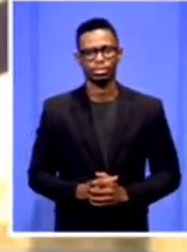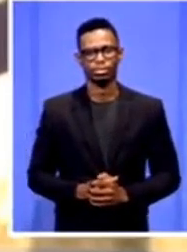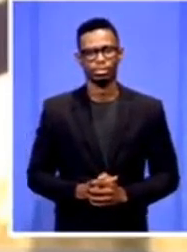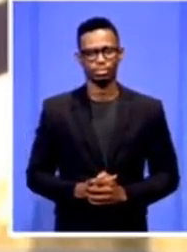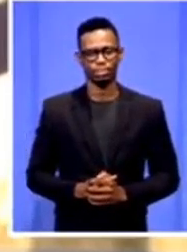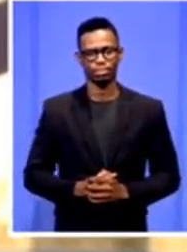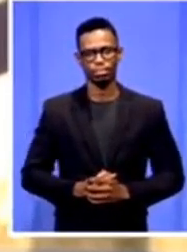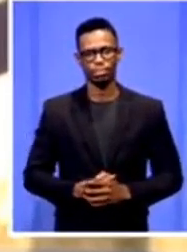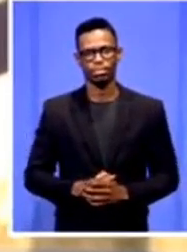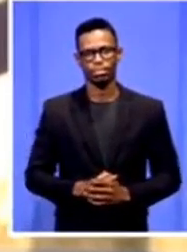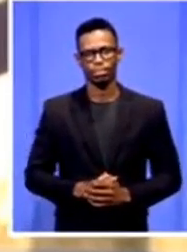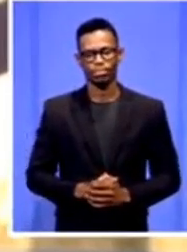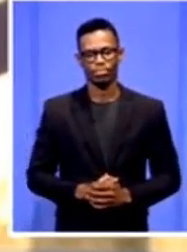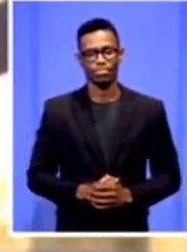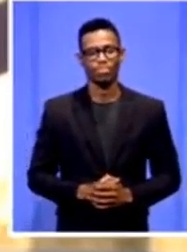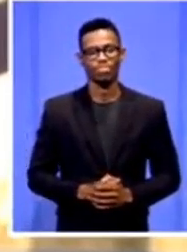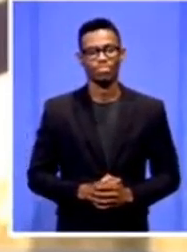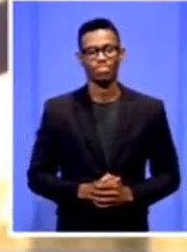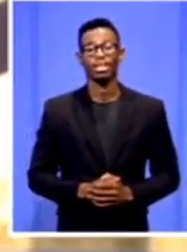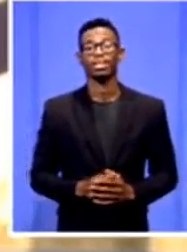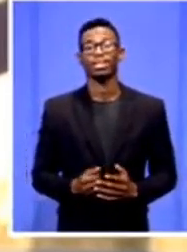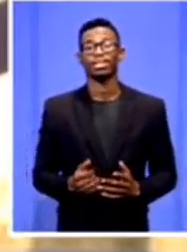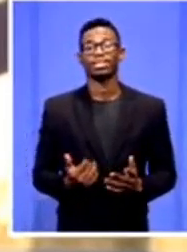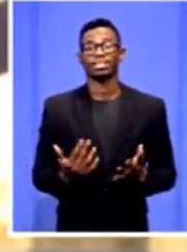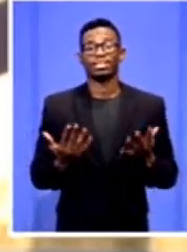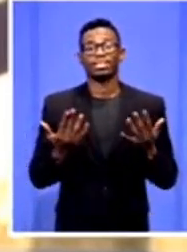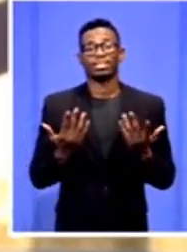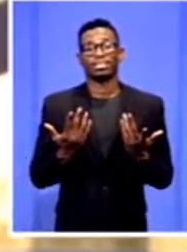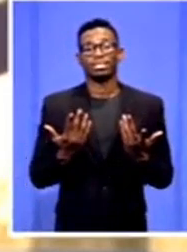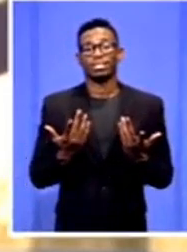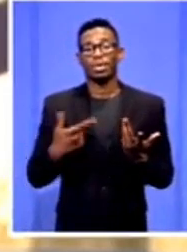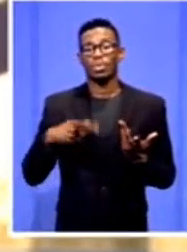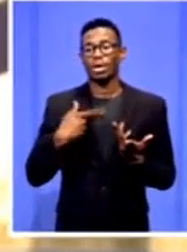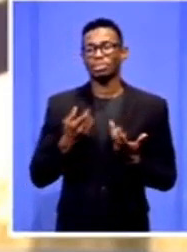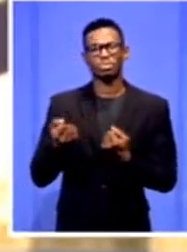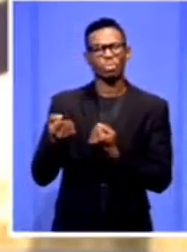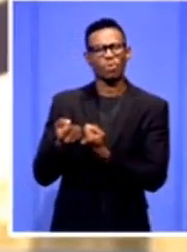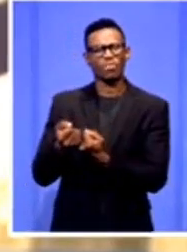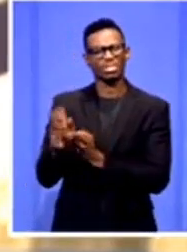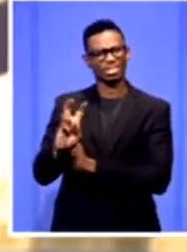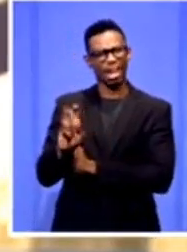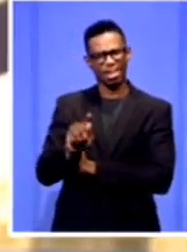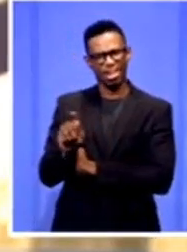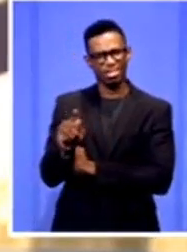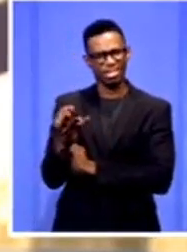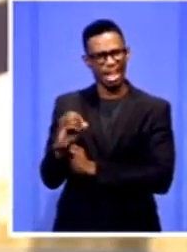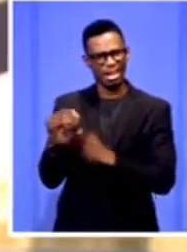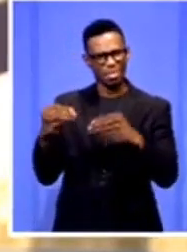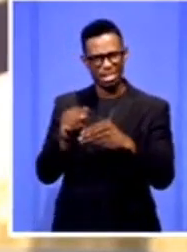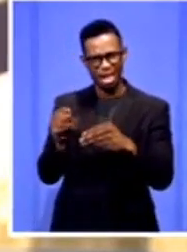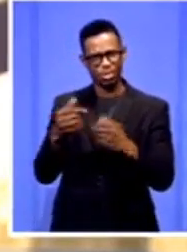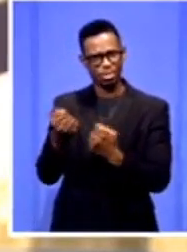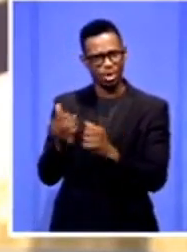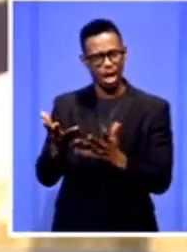The type of support included rental subsidies, provision of equipment and set up cost